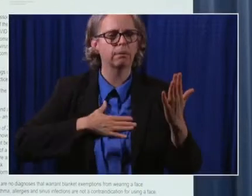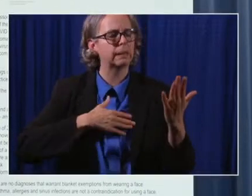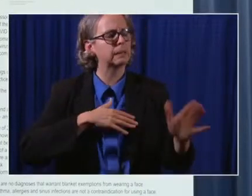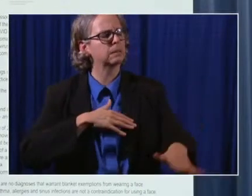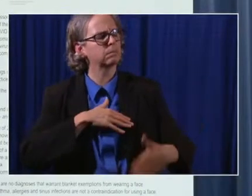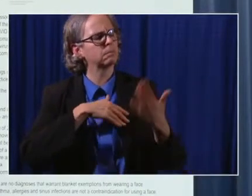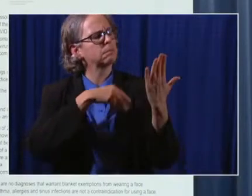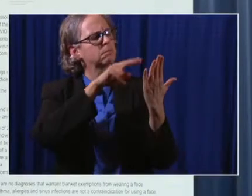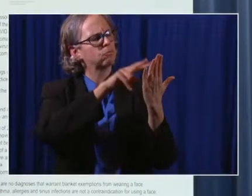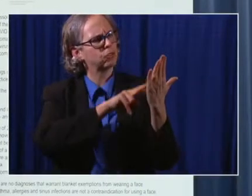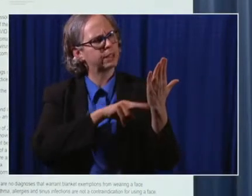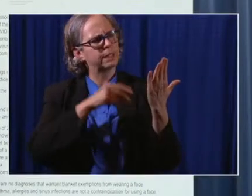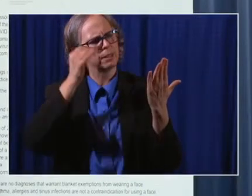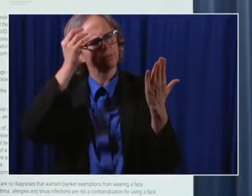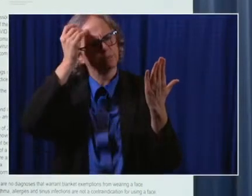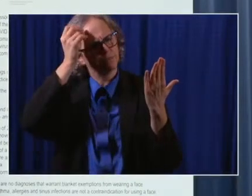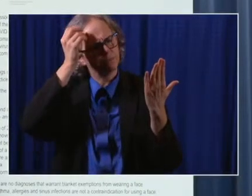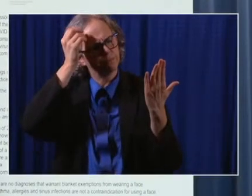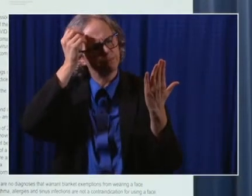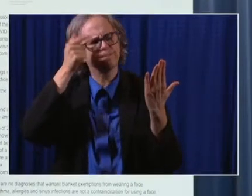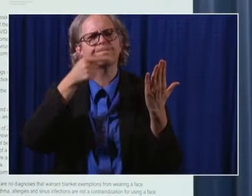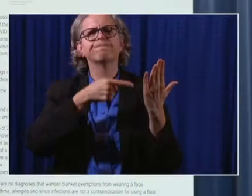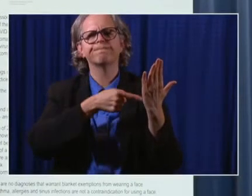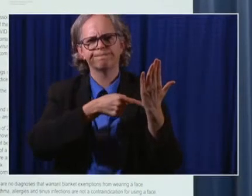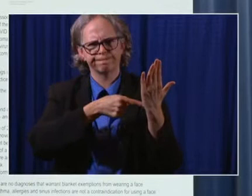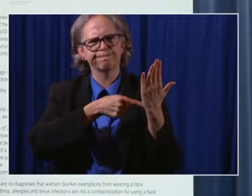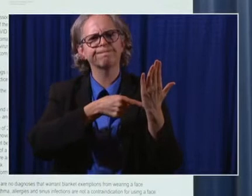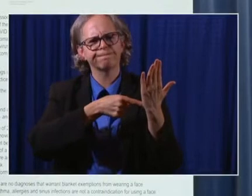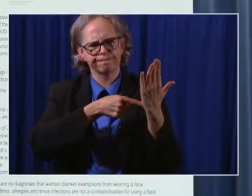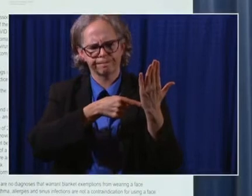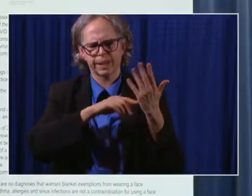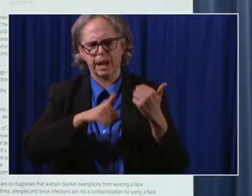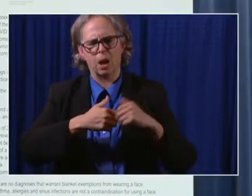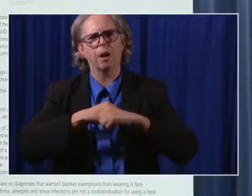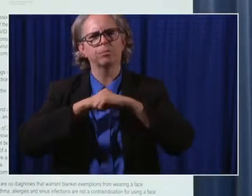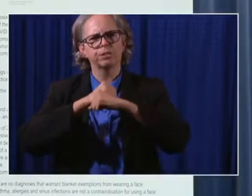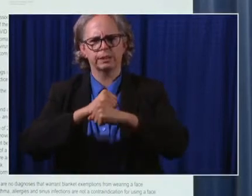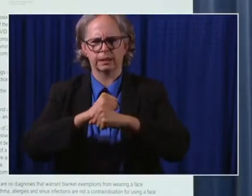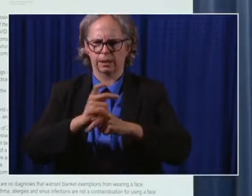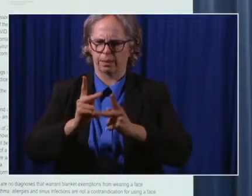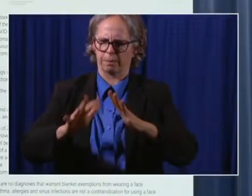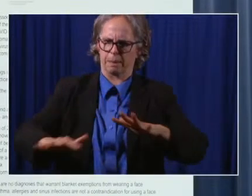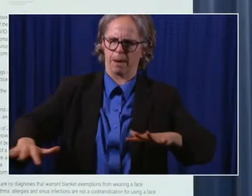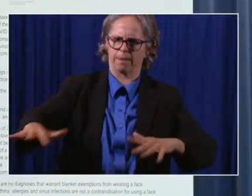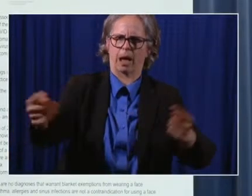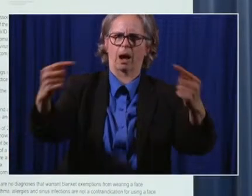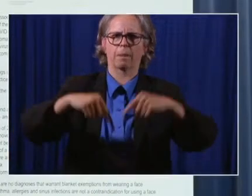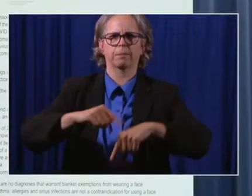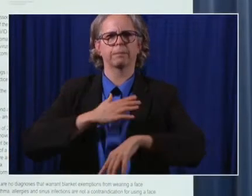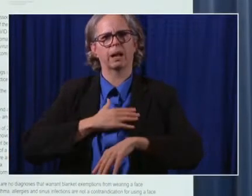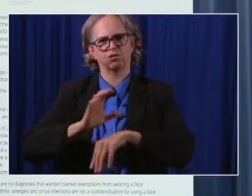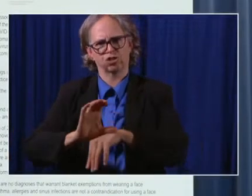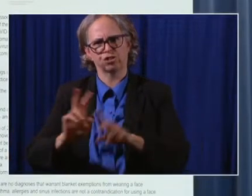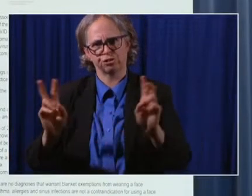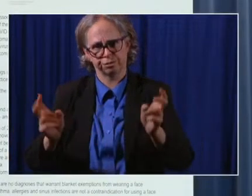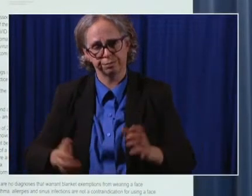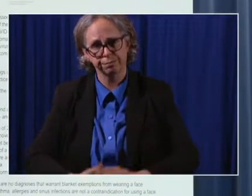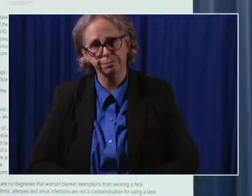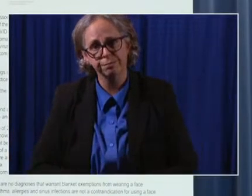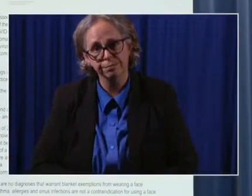date about what the latest information that we have from doctors in regard to